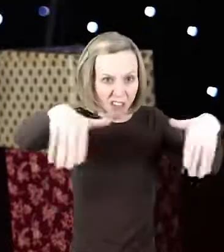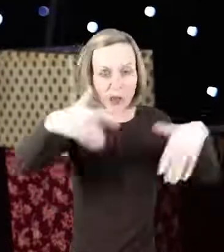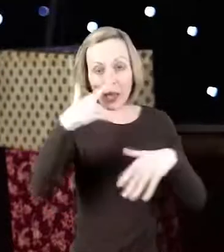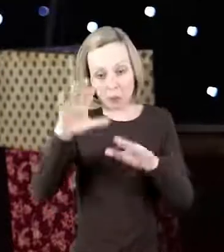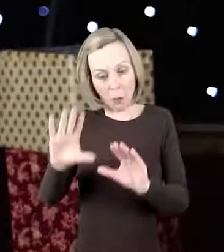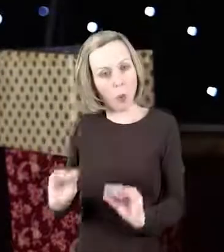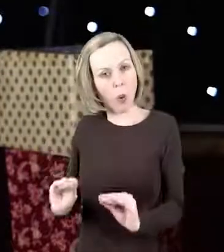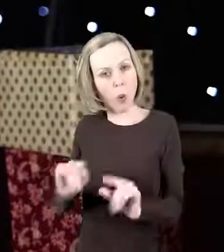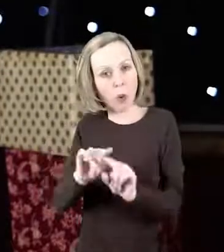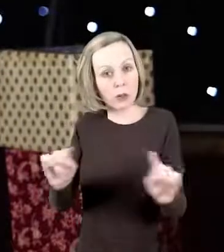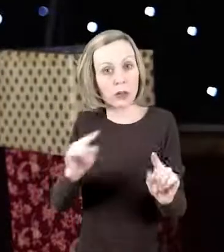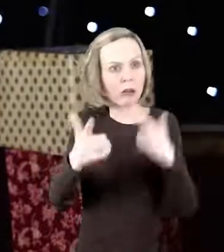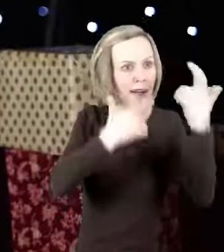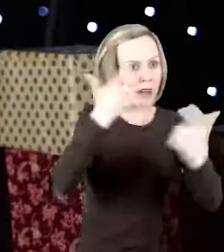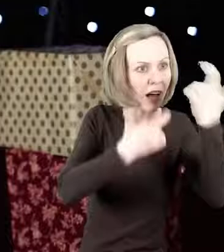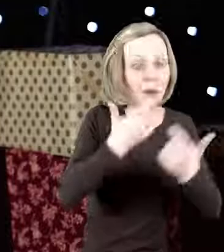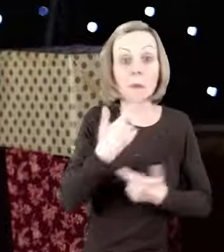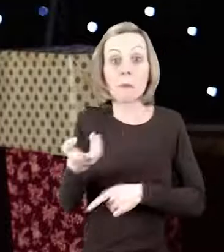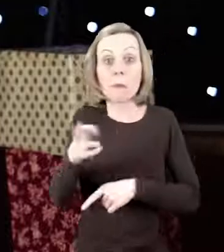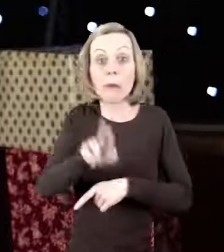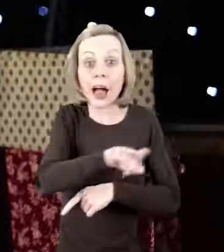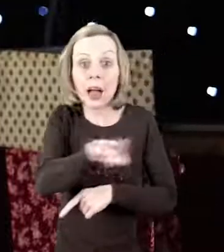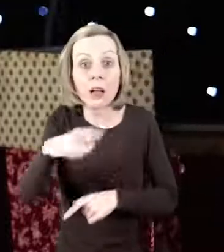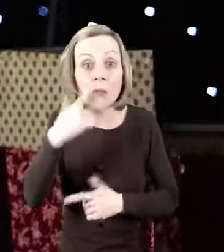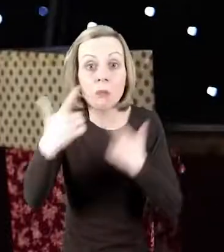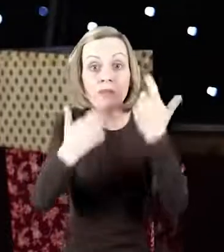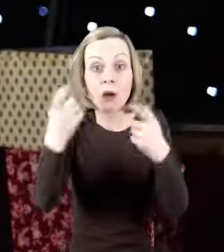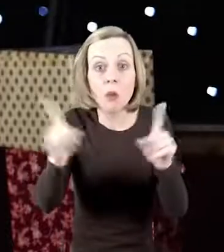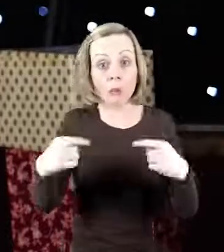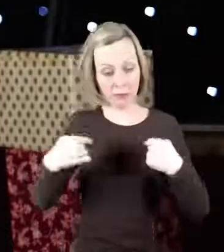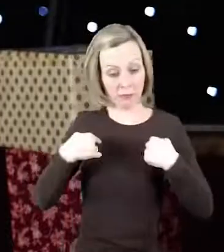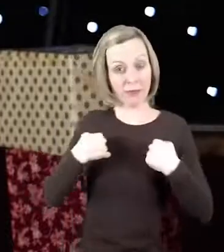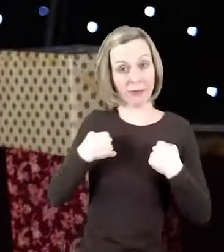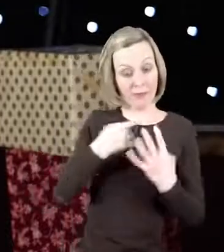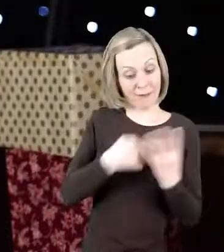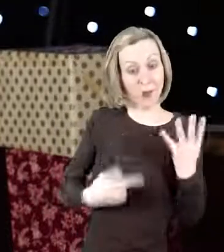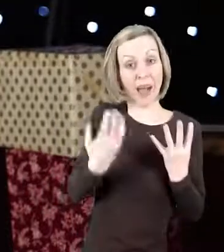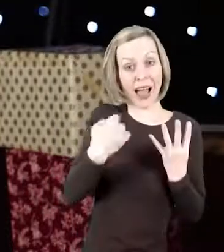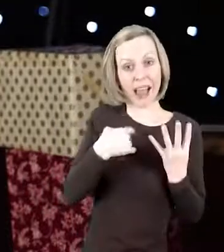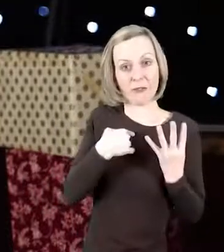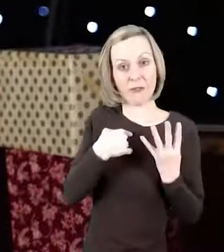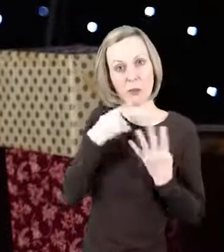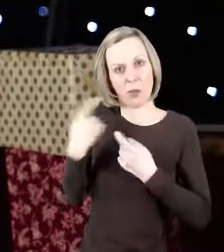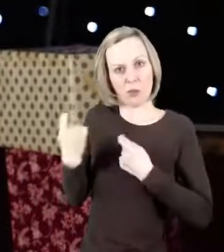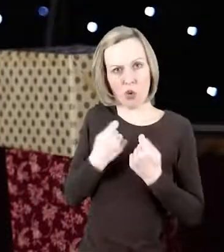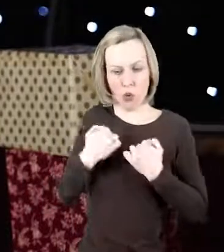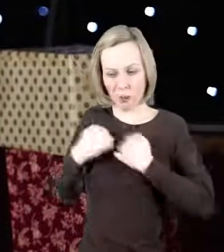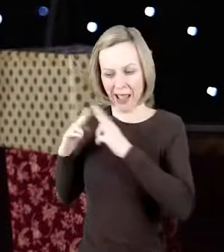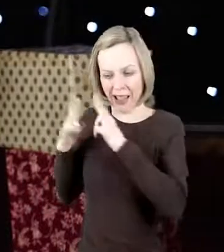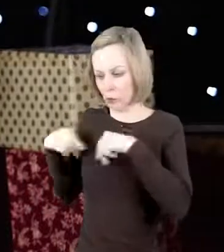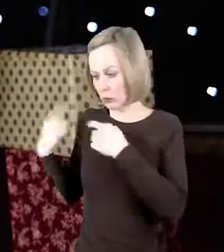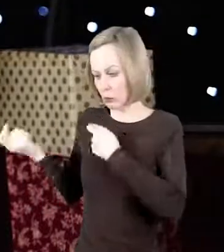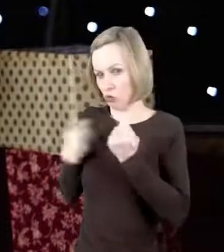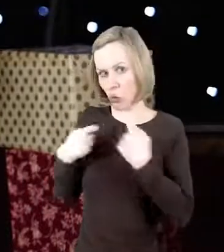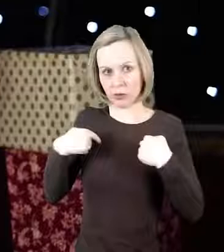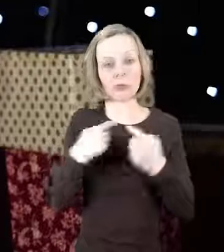but I wonder what items you have found. Well, I've got some items here that I have brought from my home,